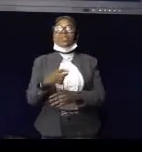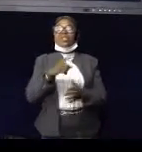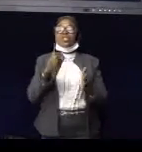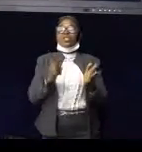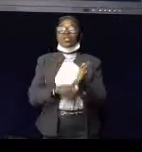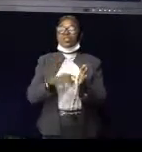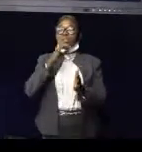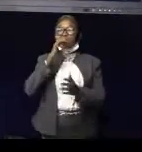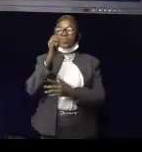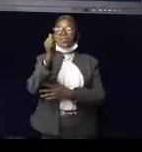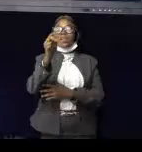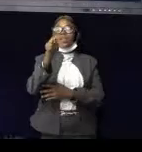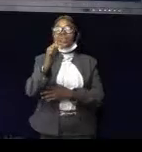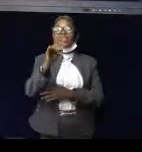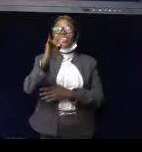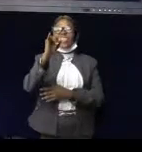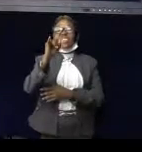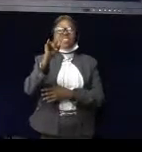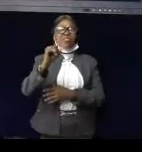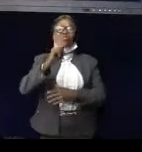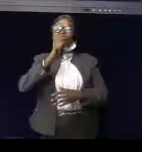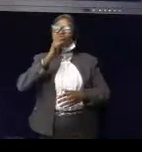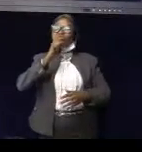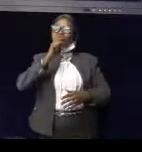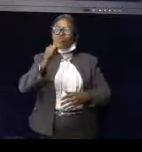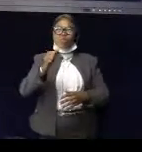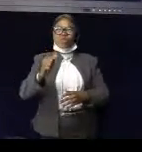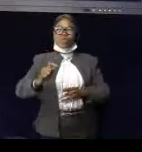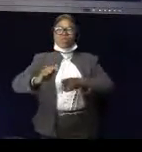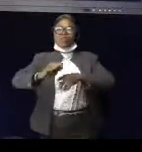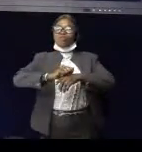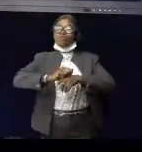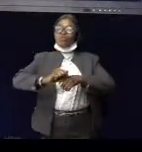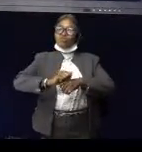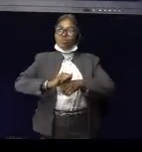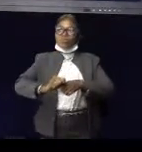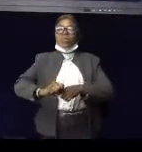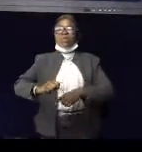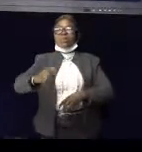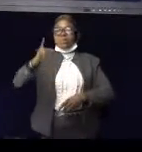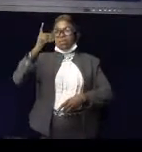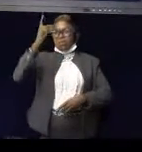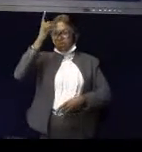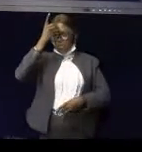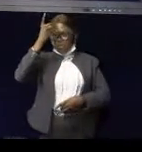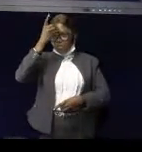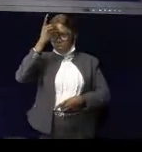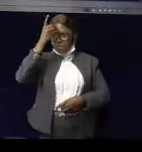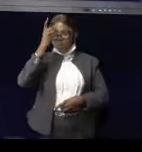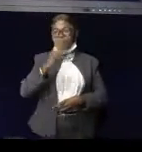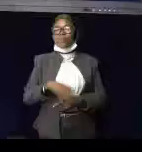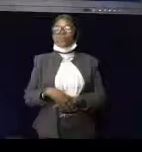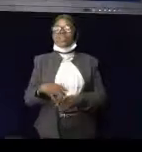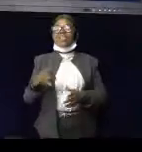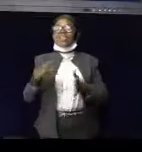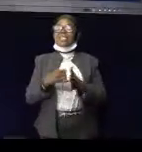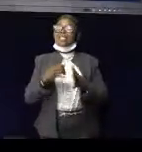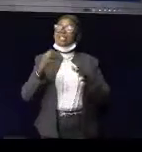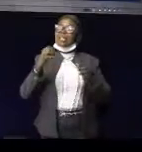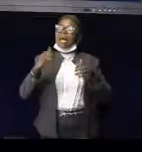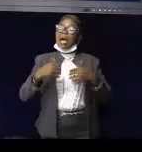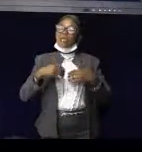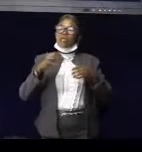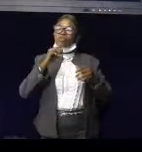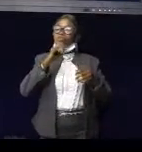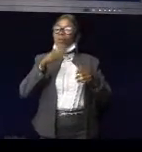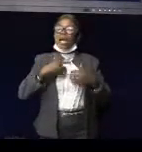HIV/AIDS. HIV/AIDS is an incurable sexually transmitted disease. That means